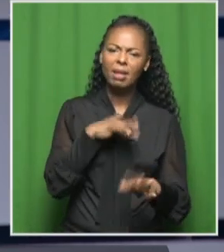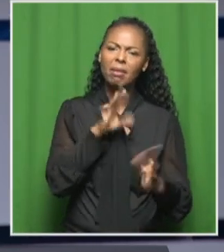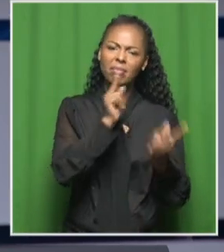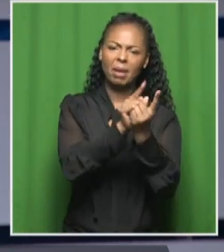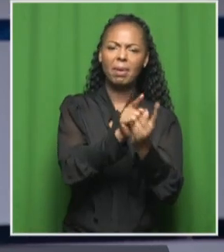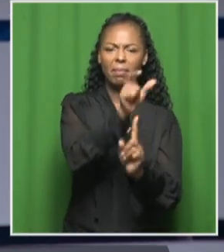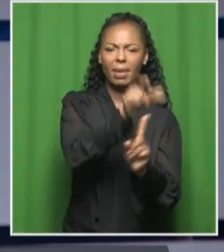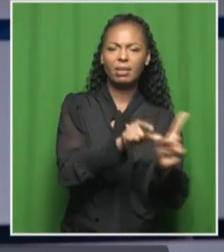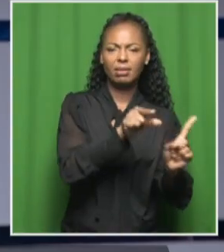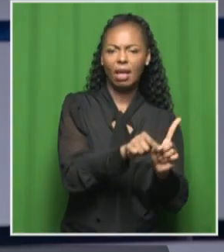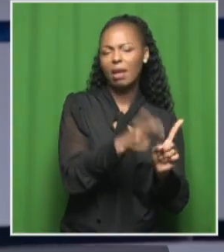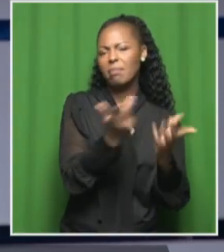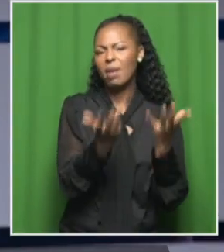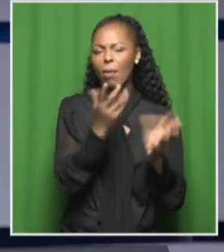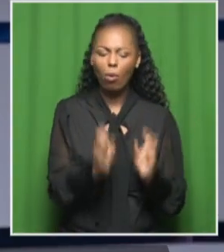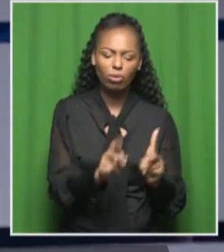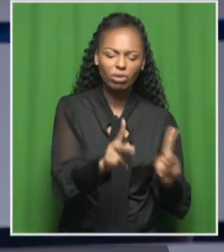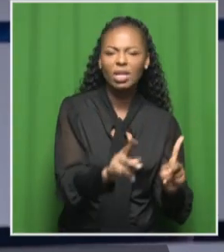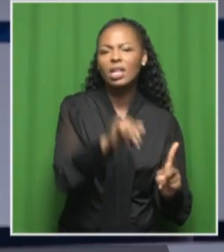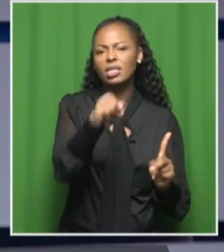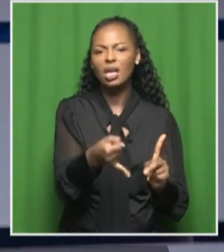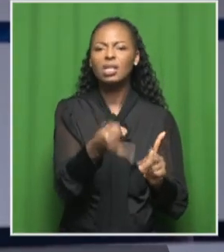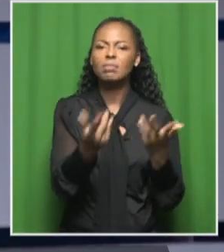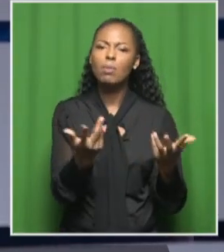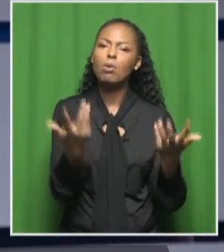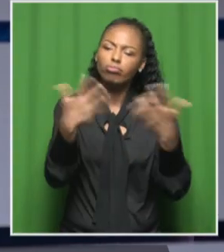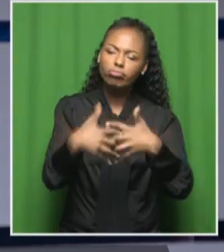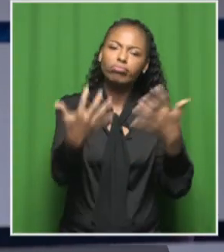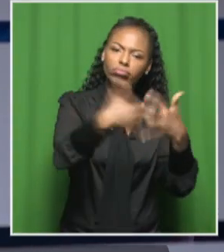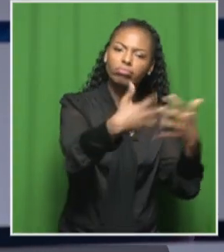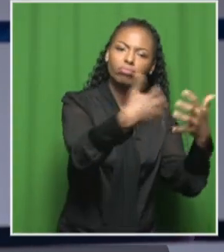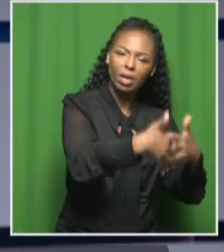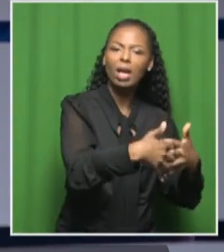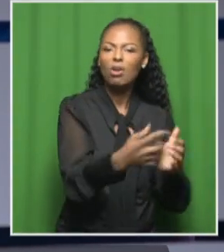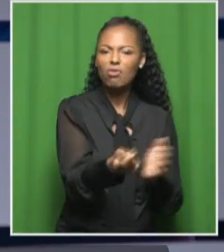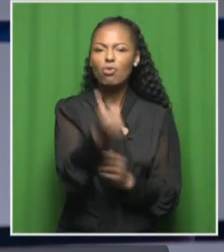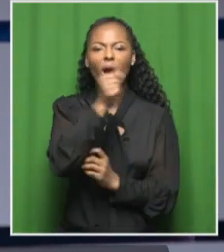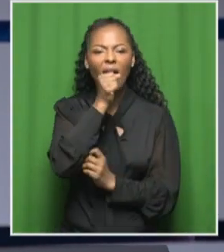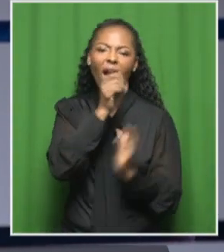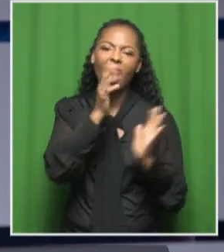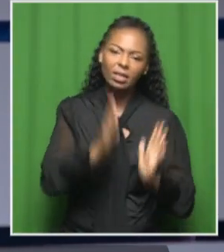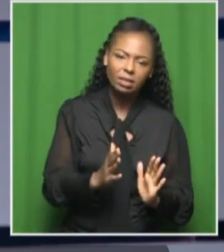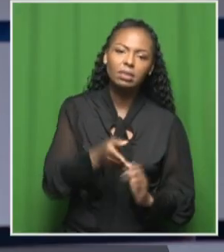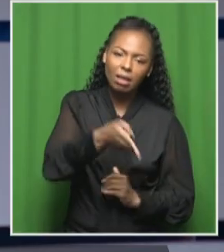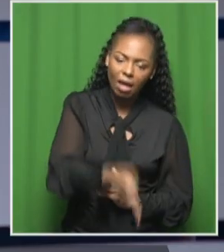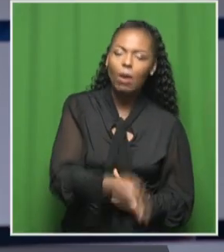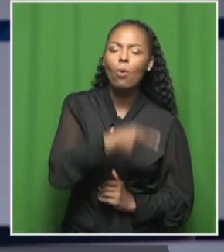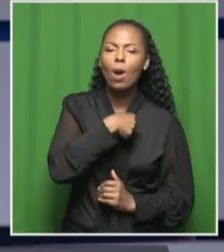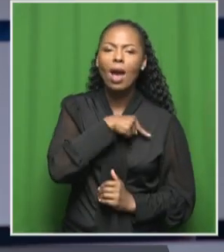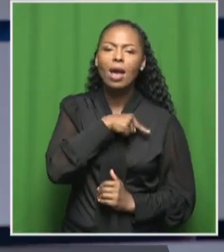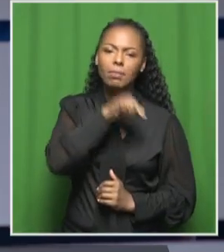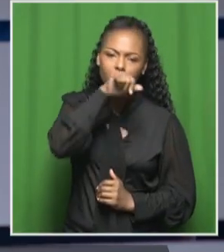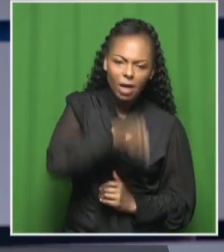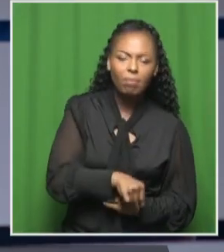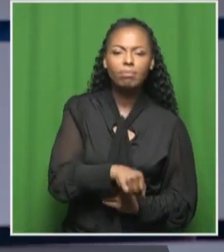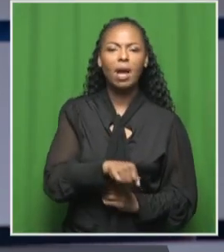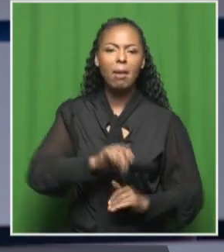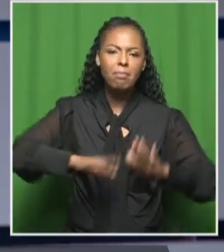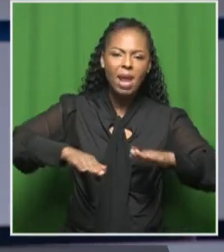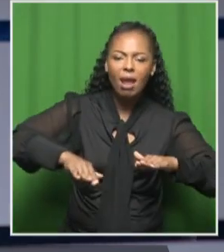that opportunity to just collaborate with a few artists here, because I love the Afro beats. I